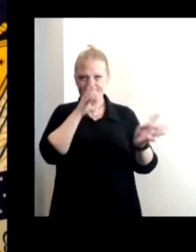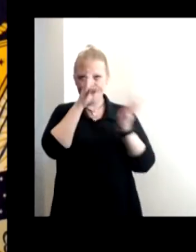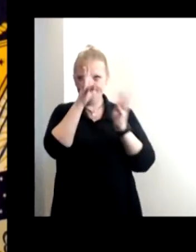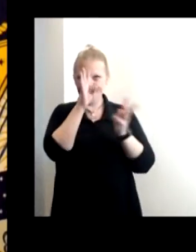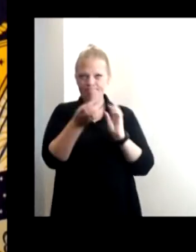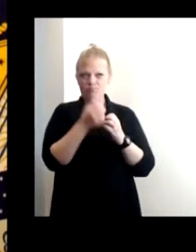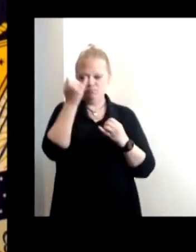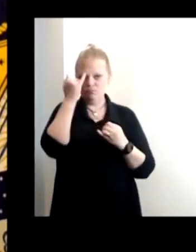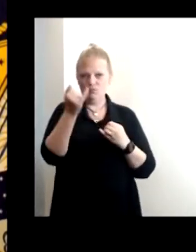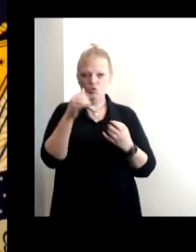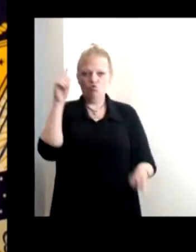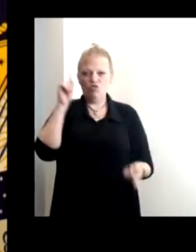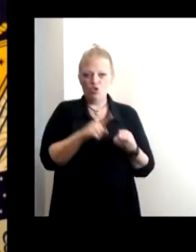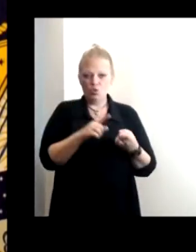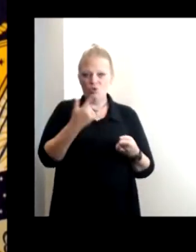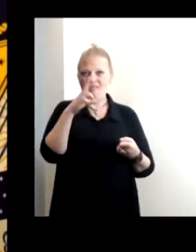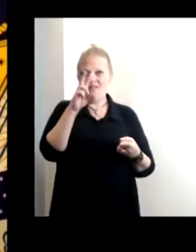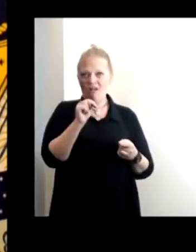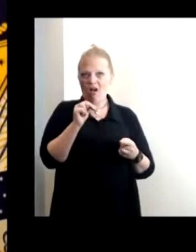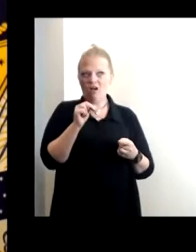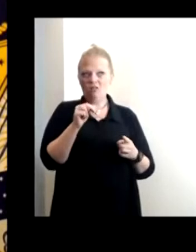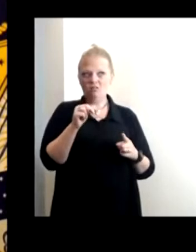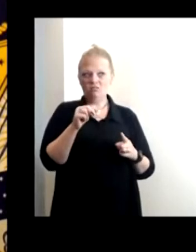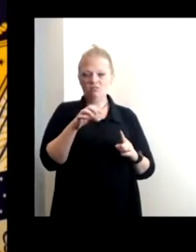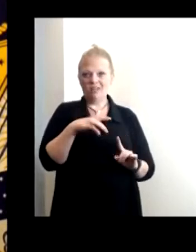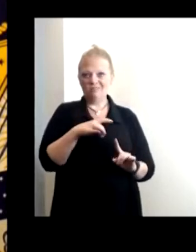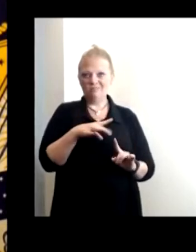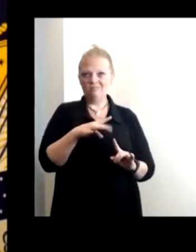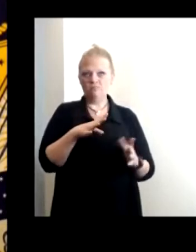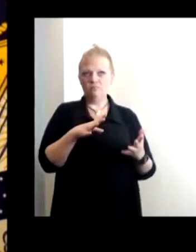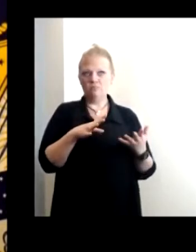the risk of gun violence in our community.